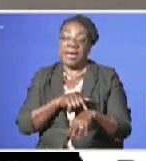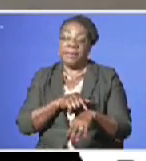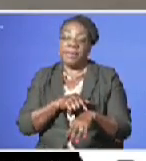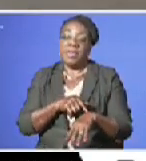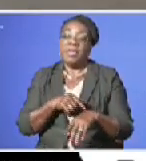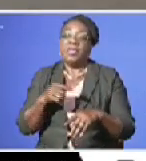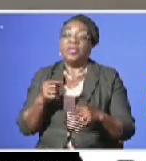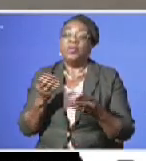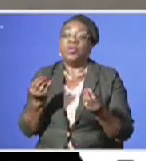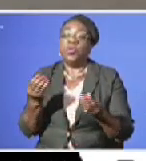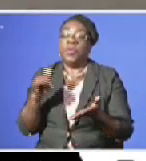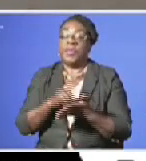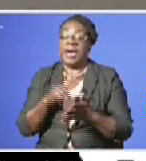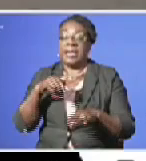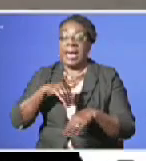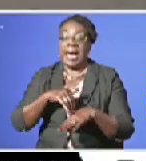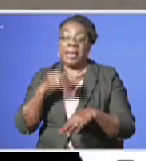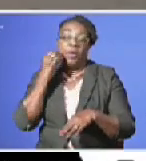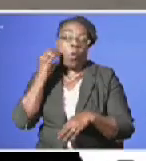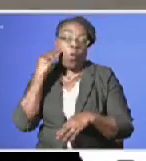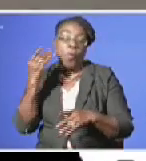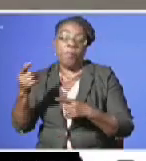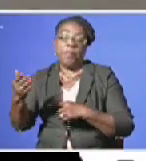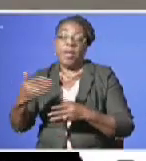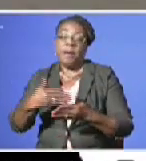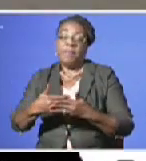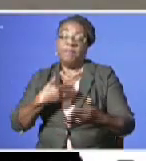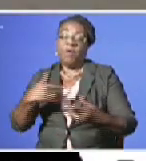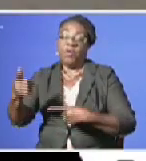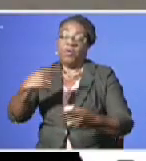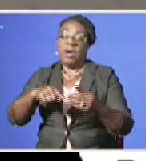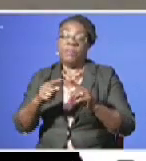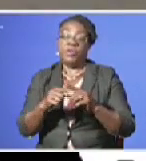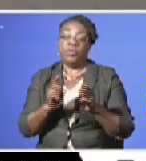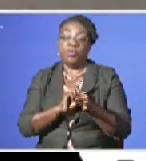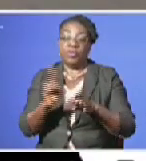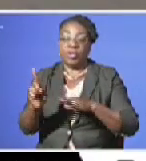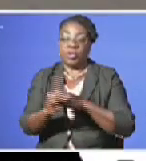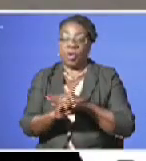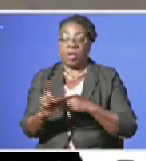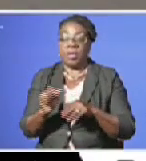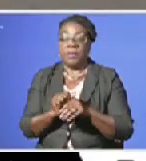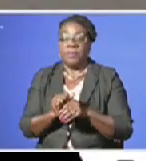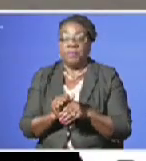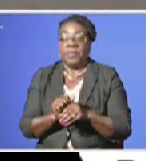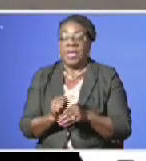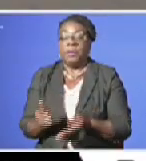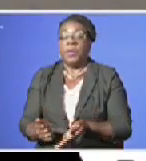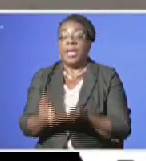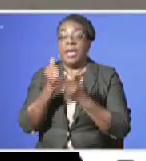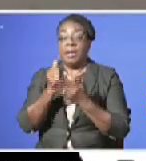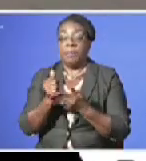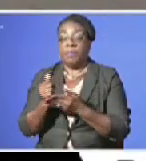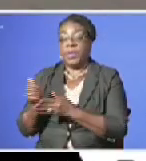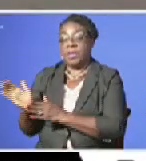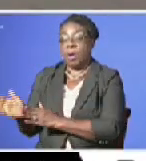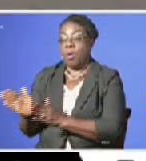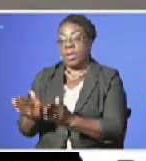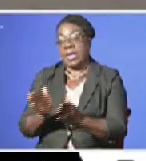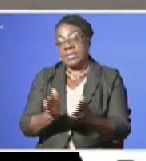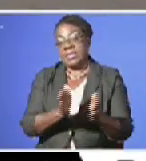can package those stuff before they bring them to the dock, it would relieve the congestion.